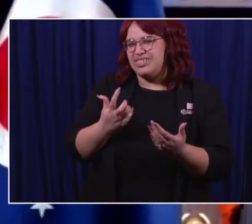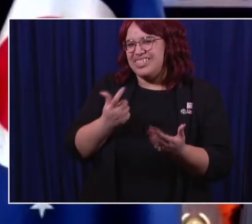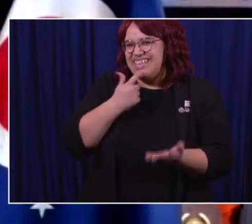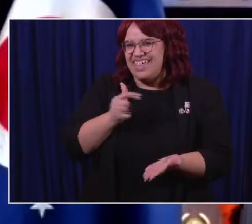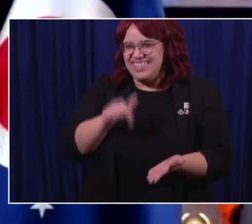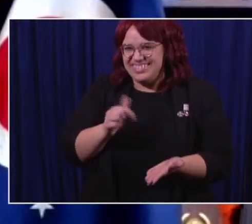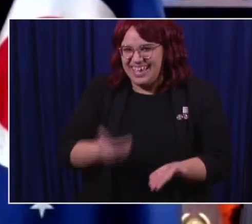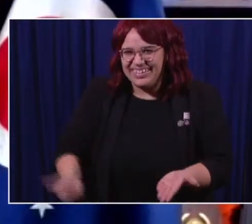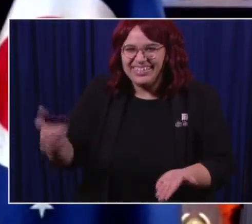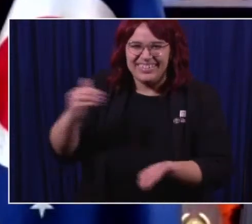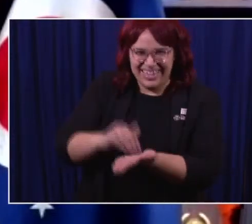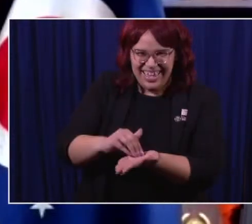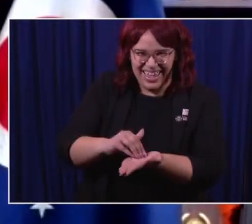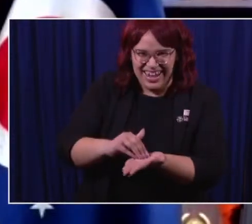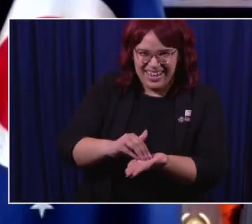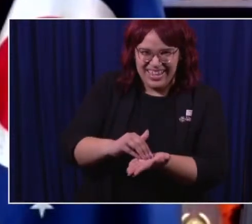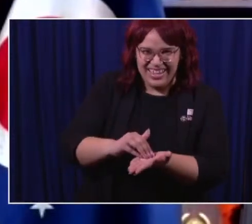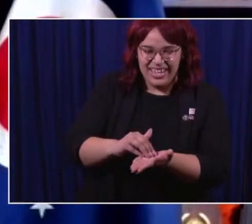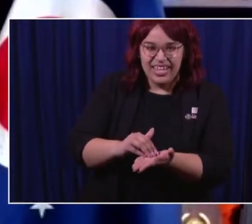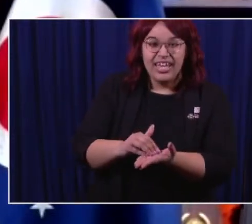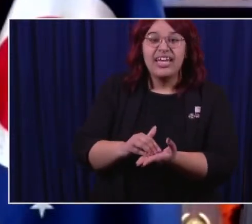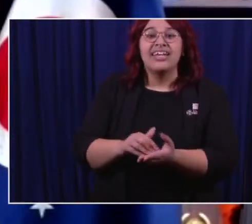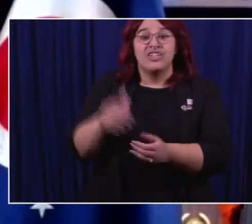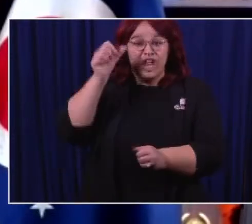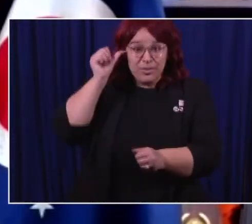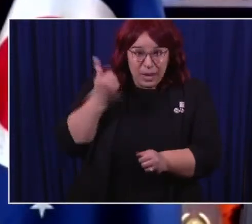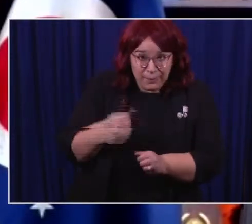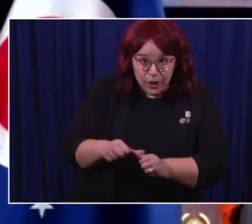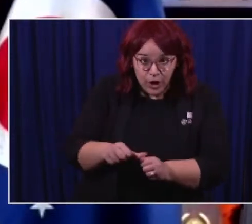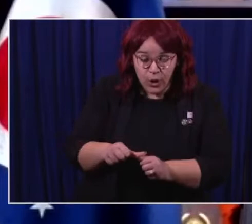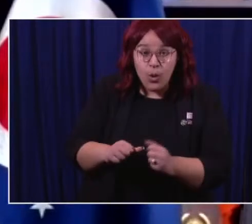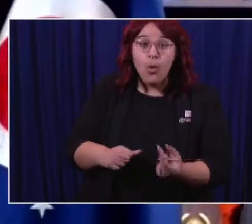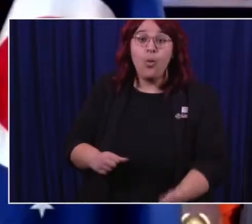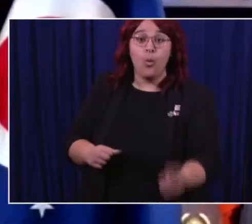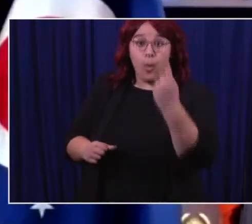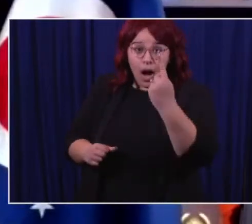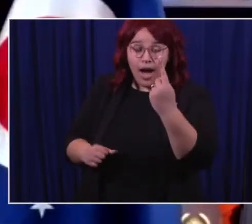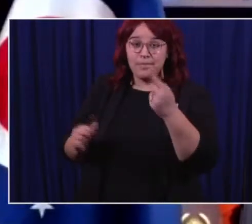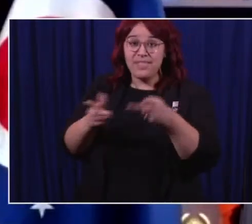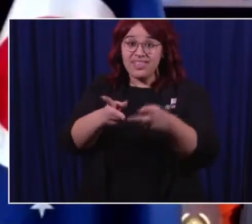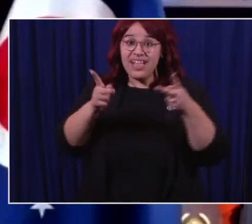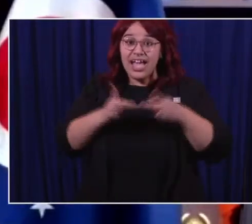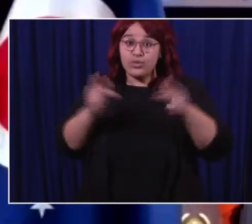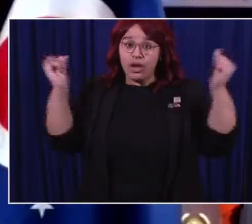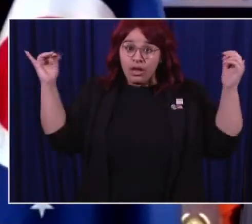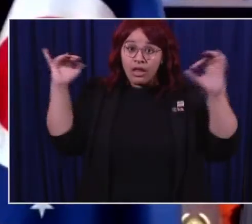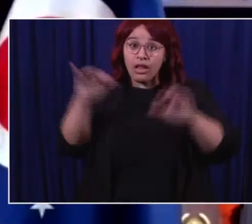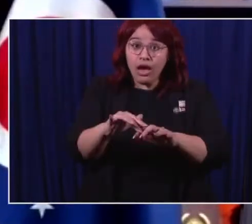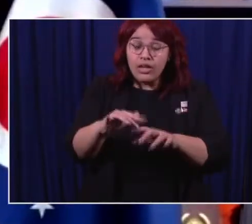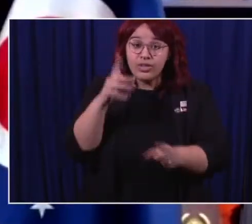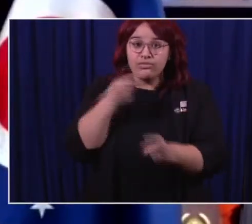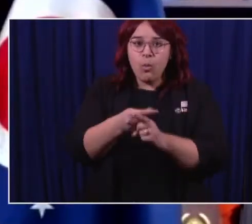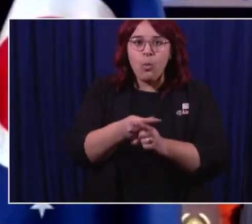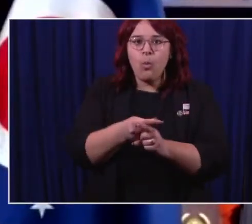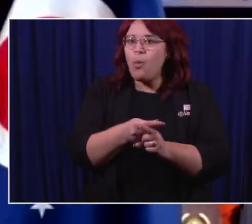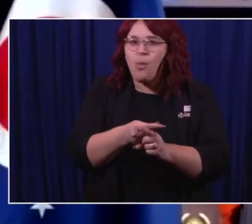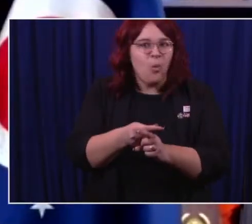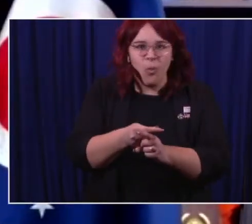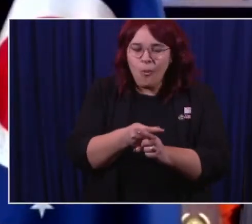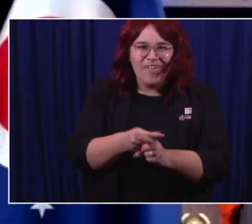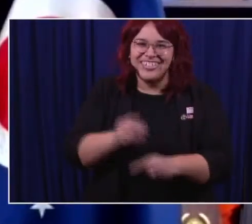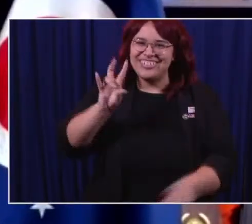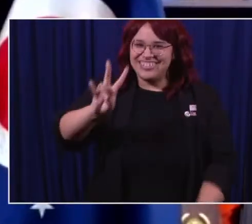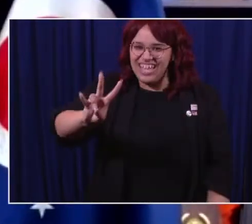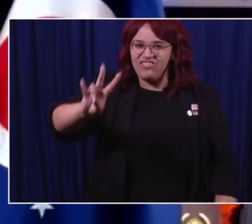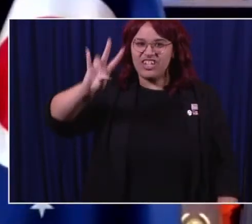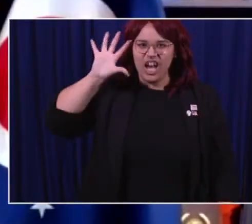But that's why we went with 700 different providers with locations in every county and in every community from the